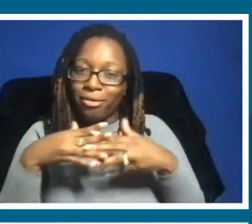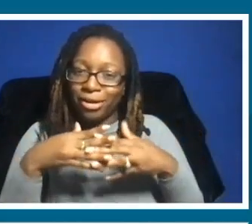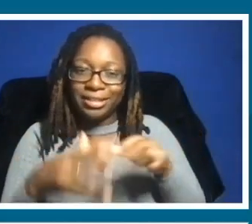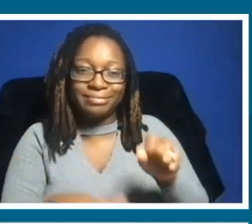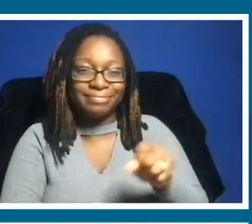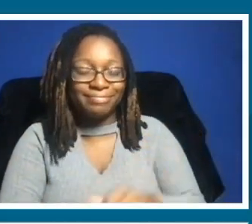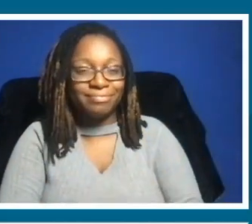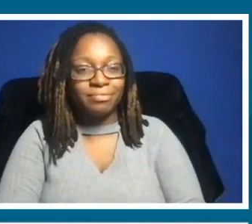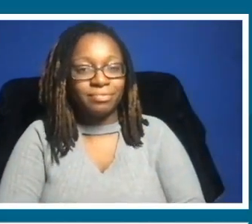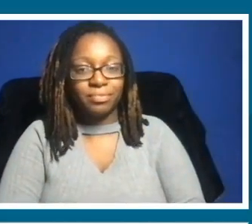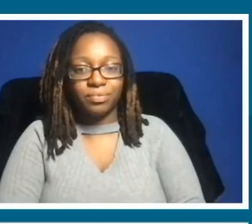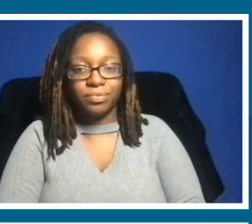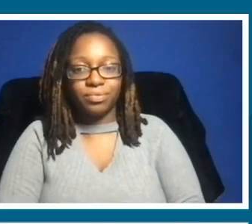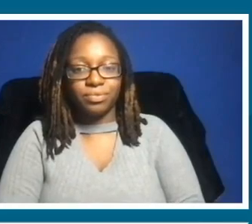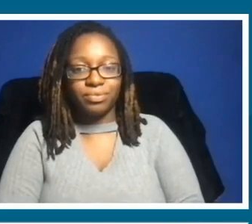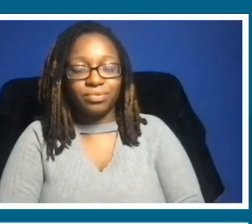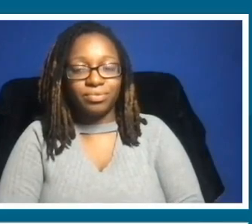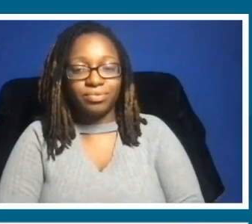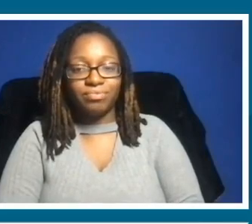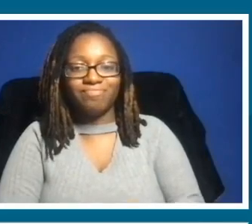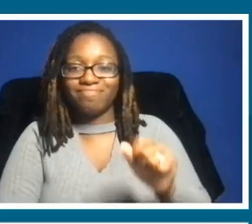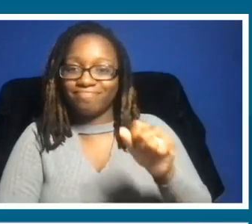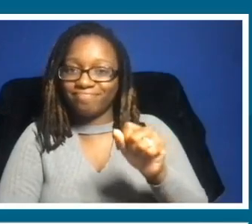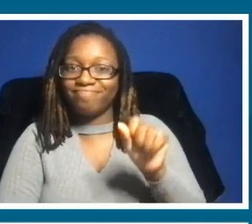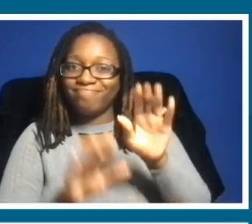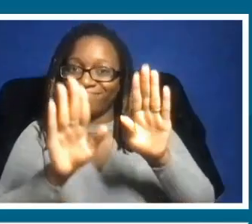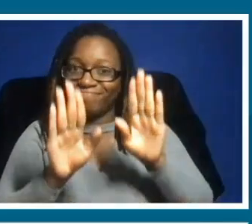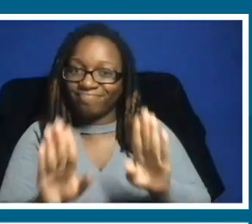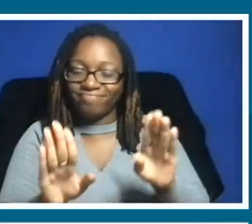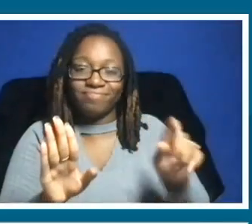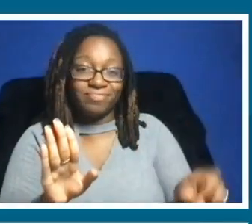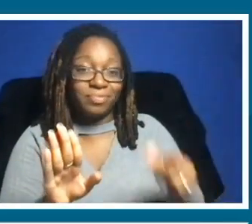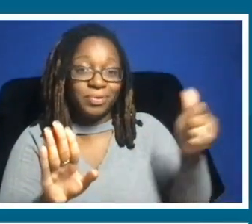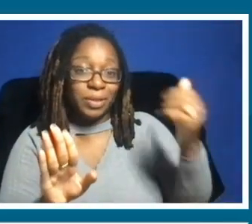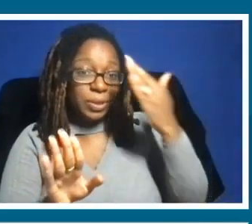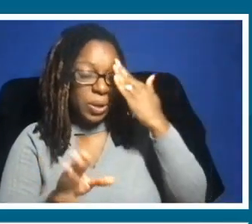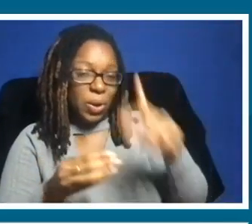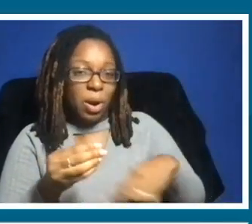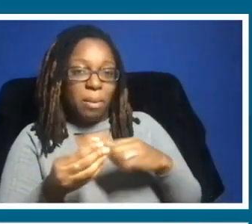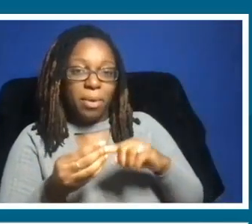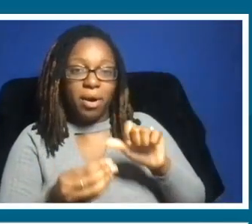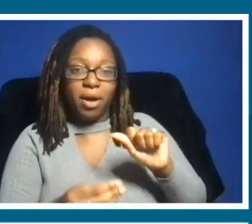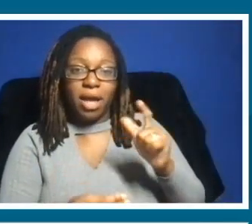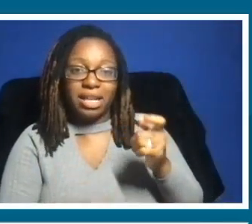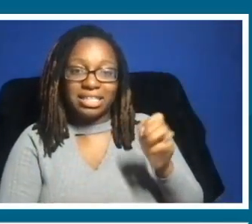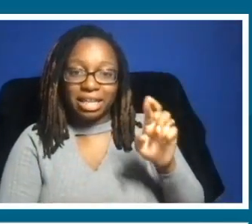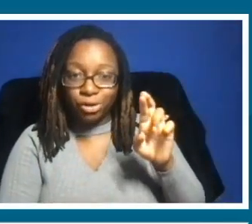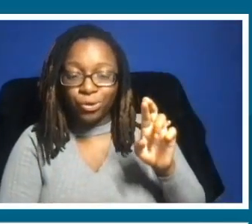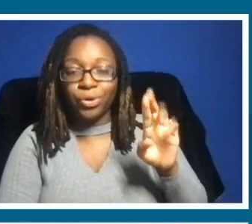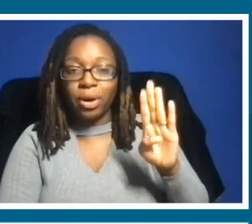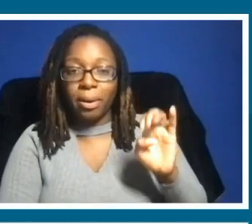Very good. Very good. Yeah, awesome. Somebody else knows about the Alexander Graham Bell papers.